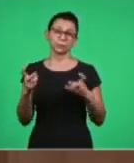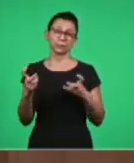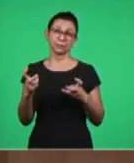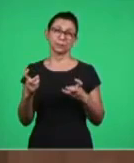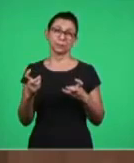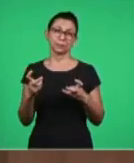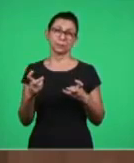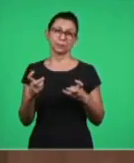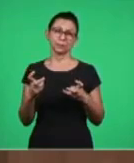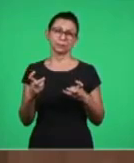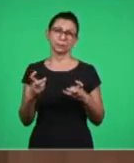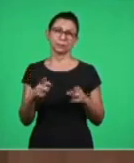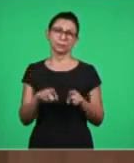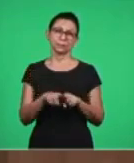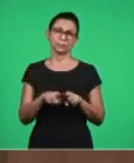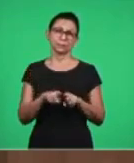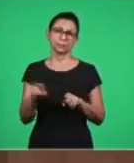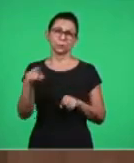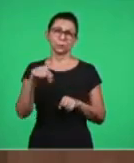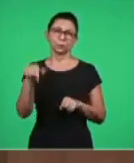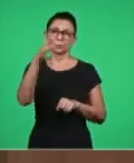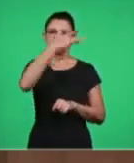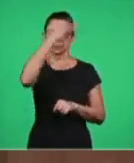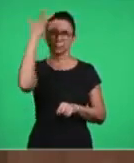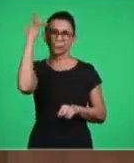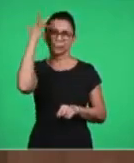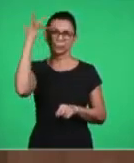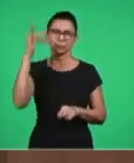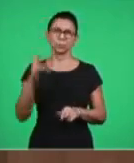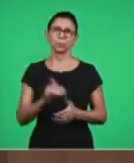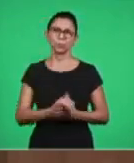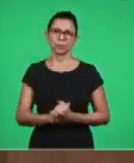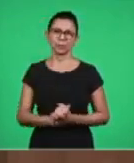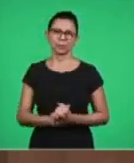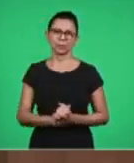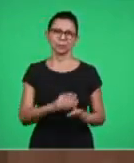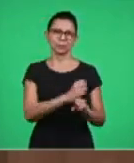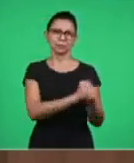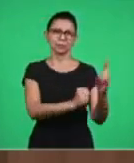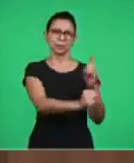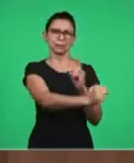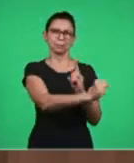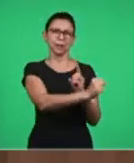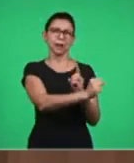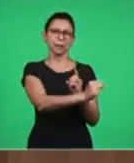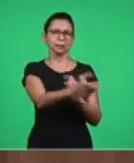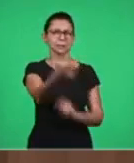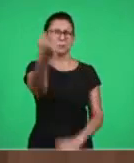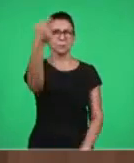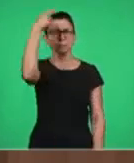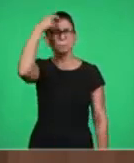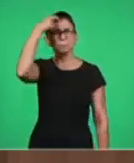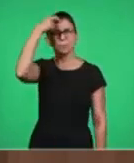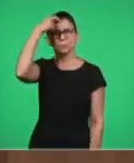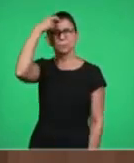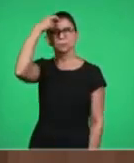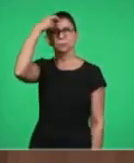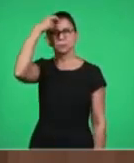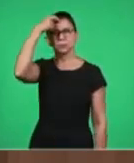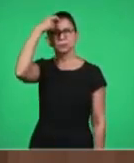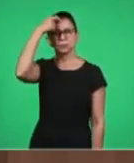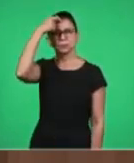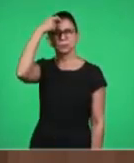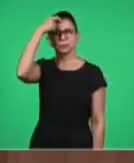all the people there have, they are noticing that there is upon the world, upon people, upon minds